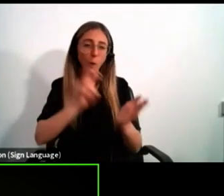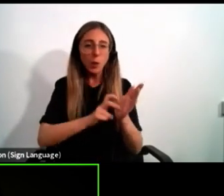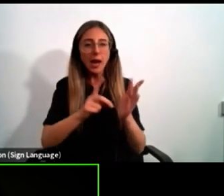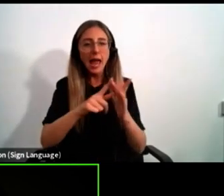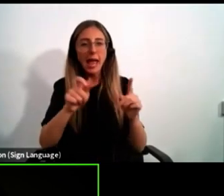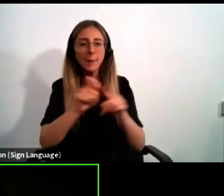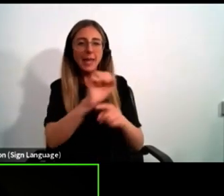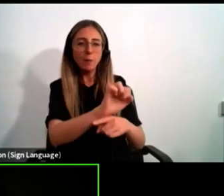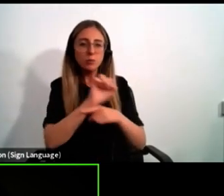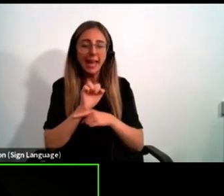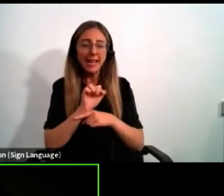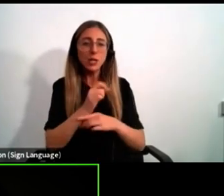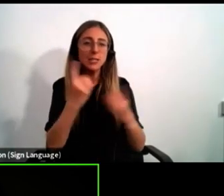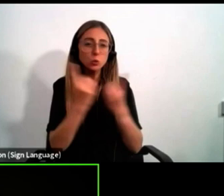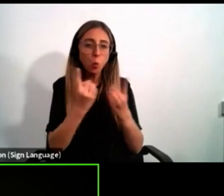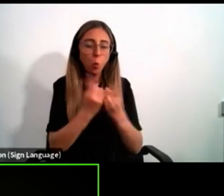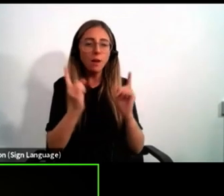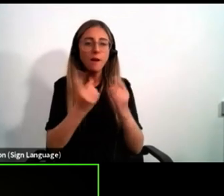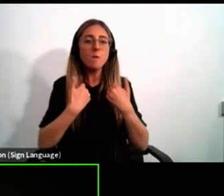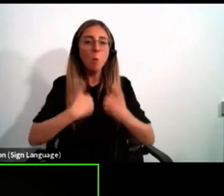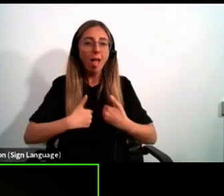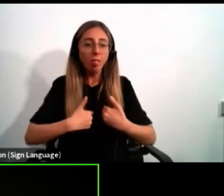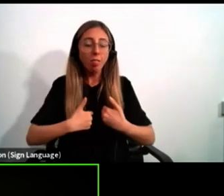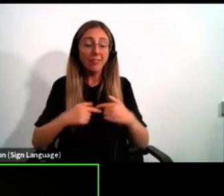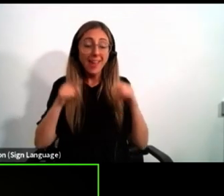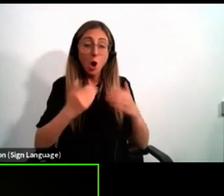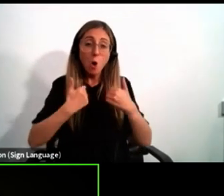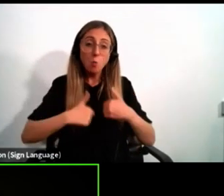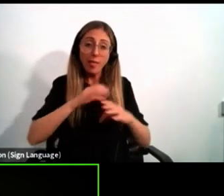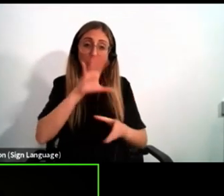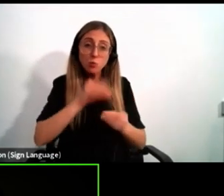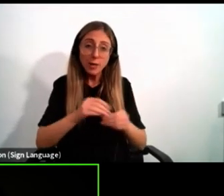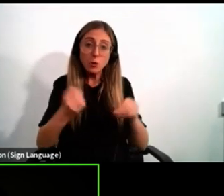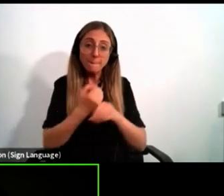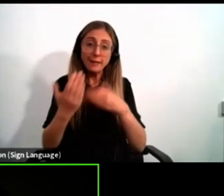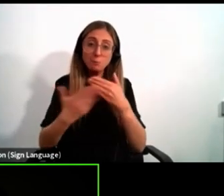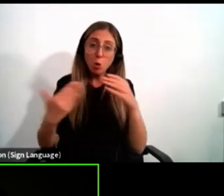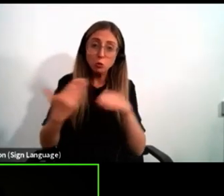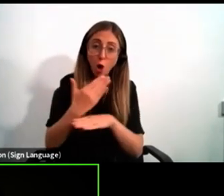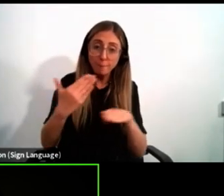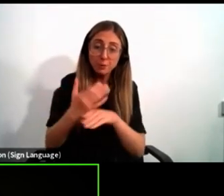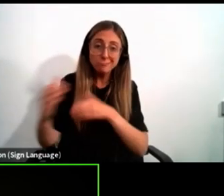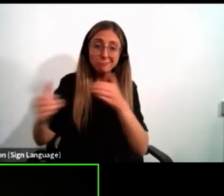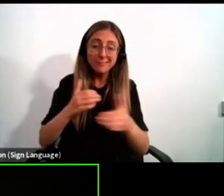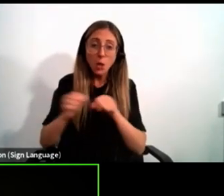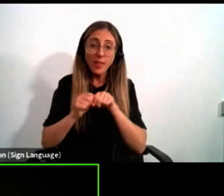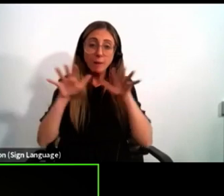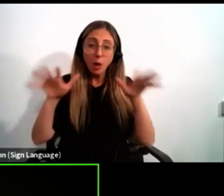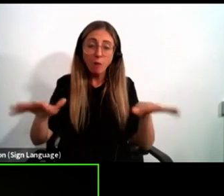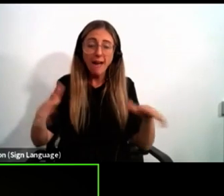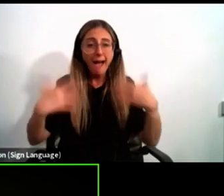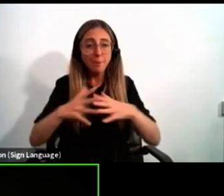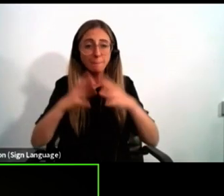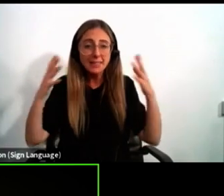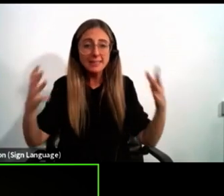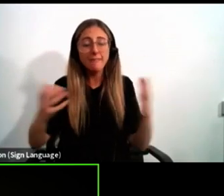protection is a tool for wealth creation. And who says wealth creation creates jobs? So the spillover is tremendous.